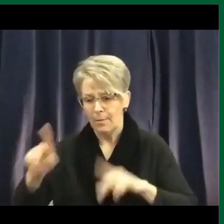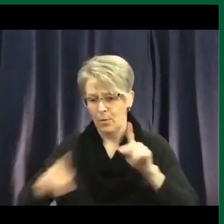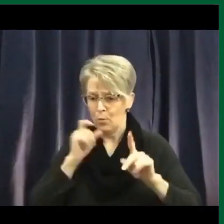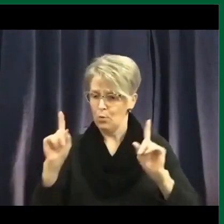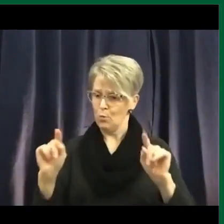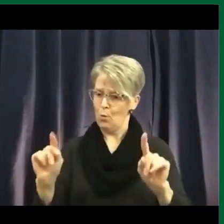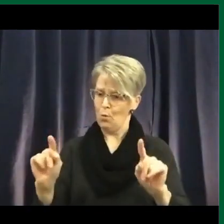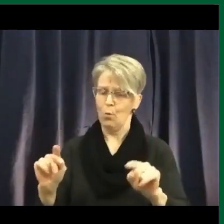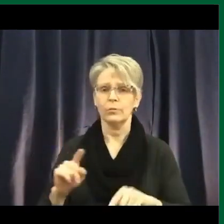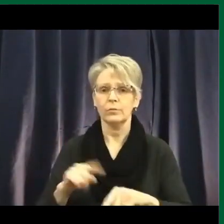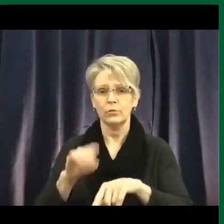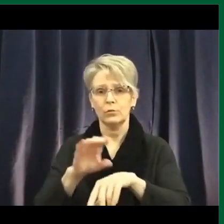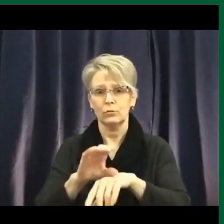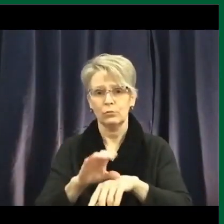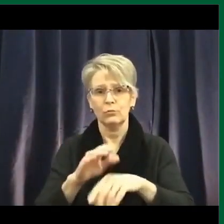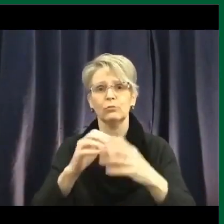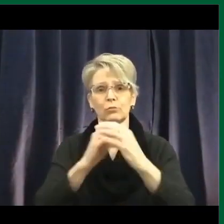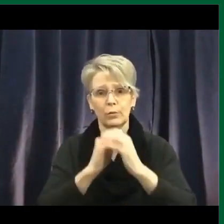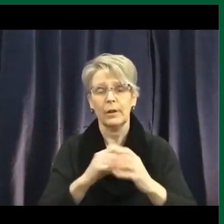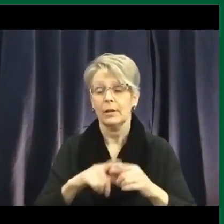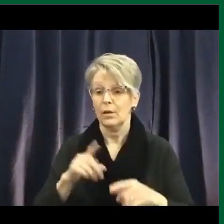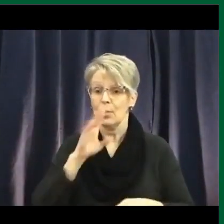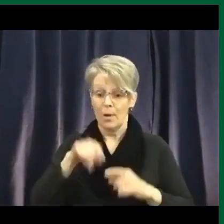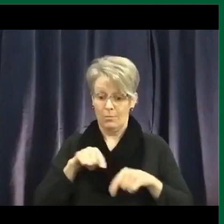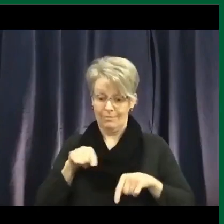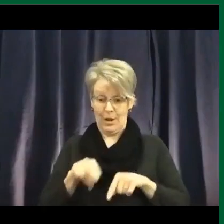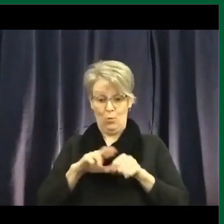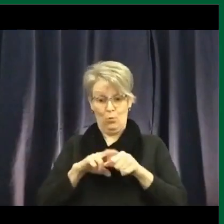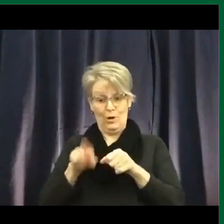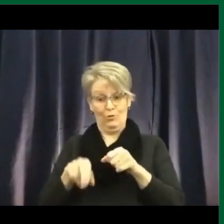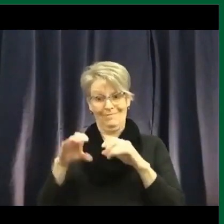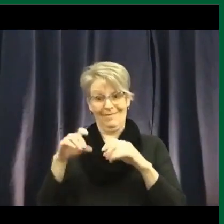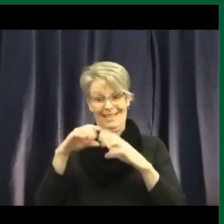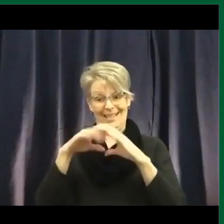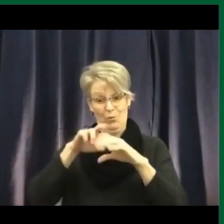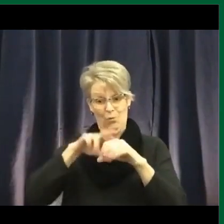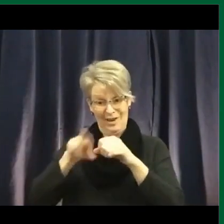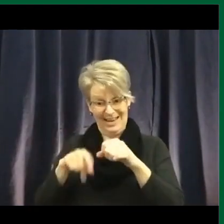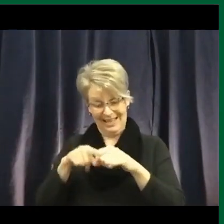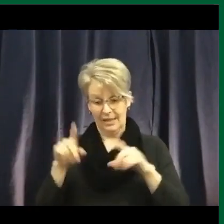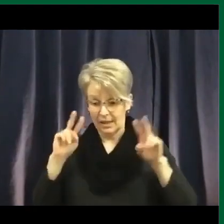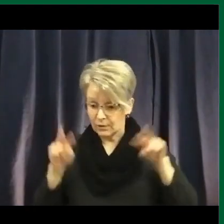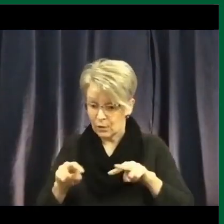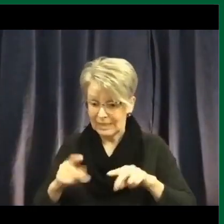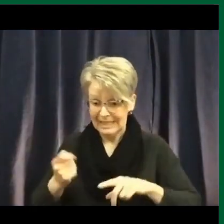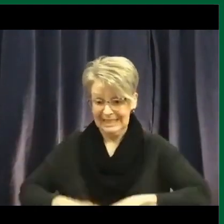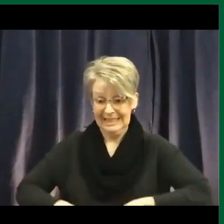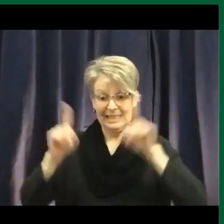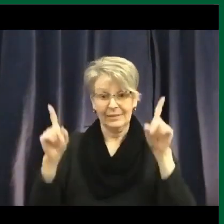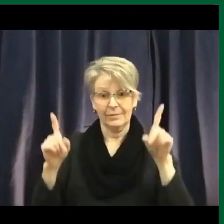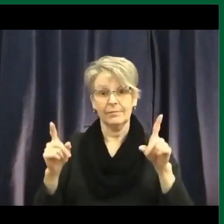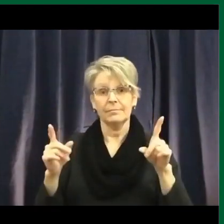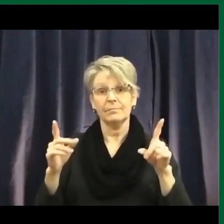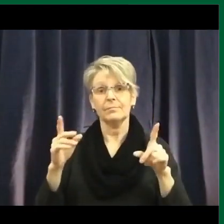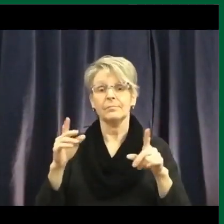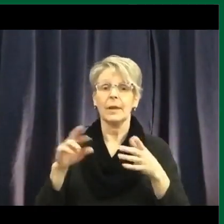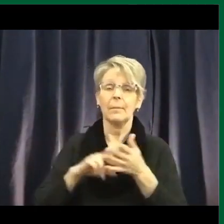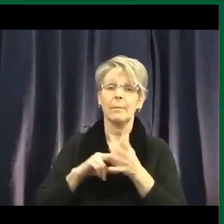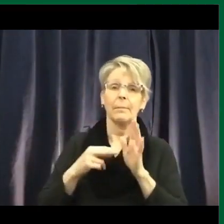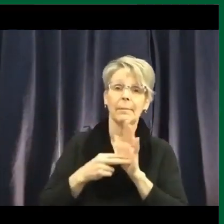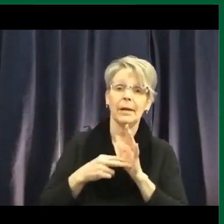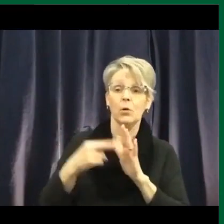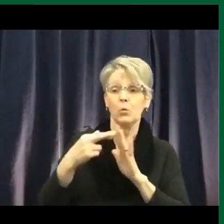to Regina and singling out Regina and treating Regina differently in the way of softening some of the